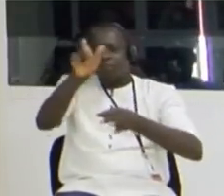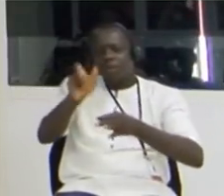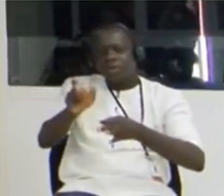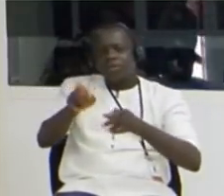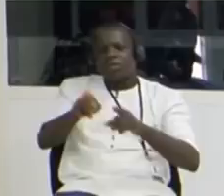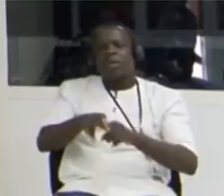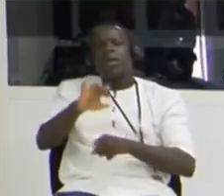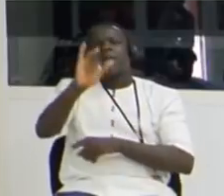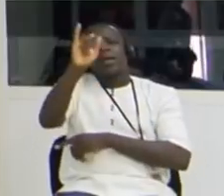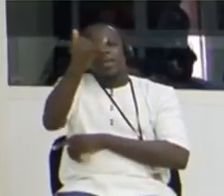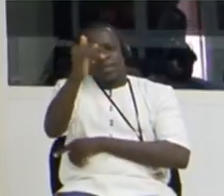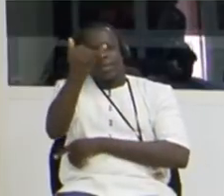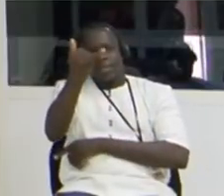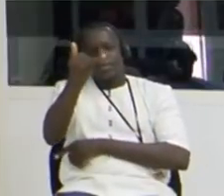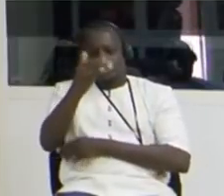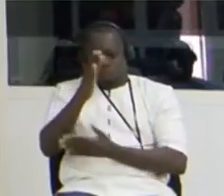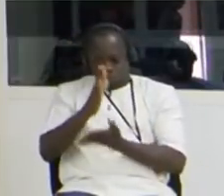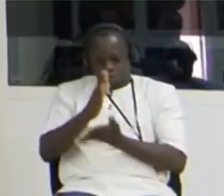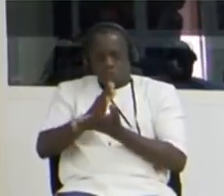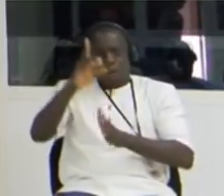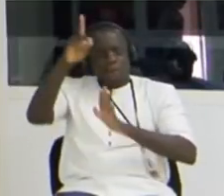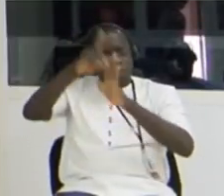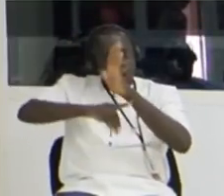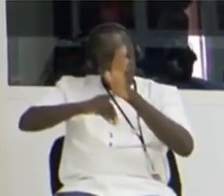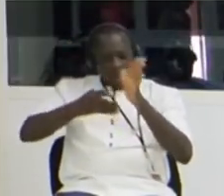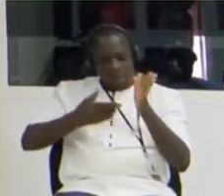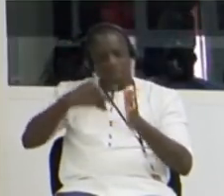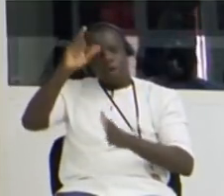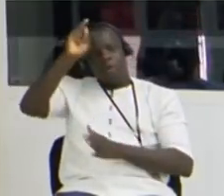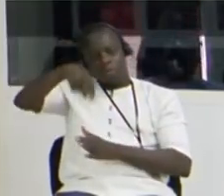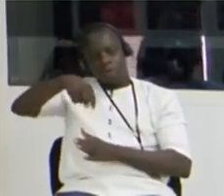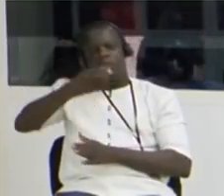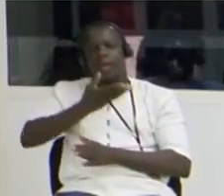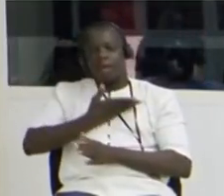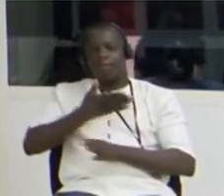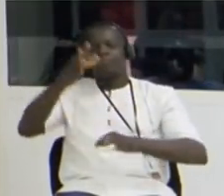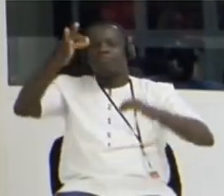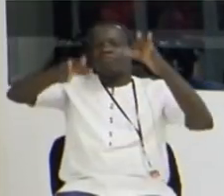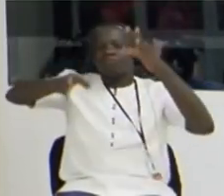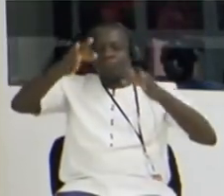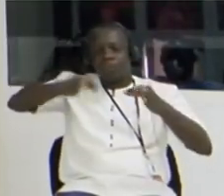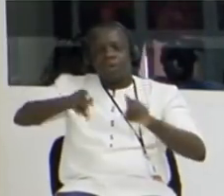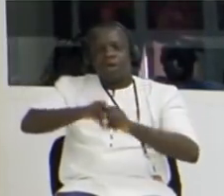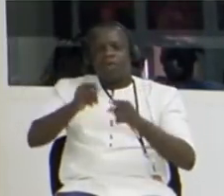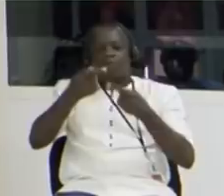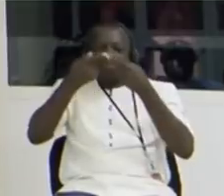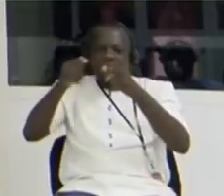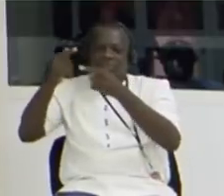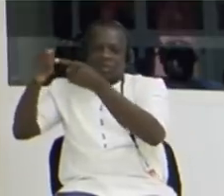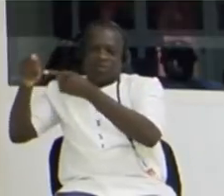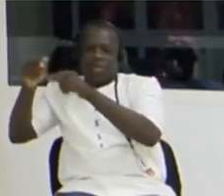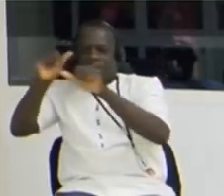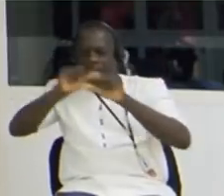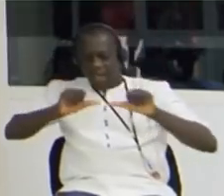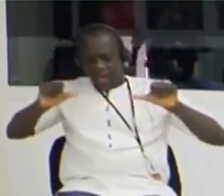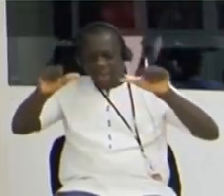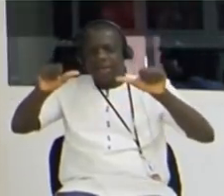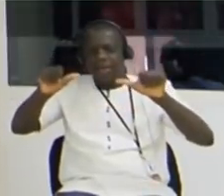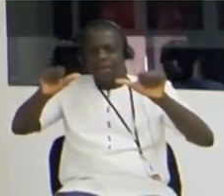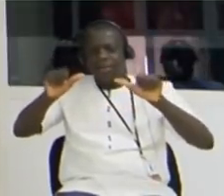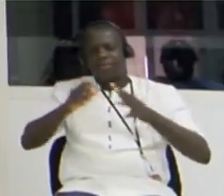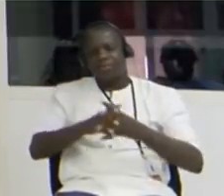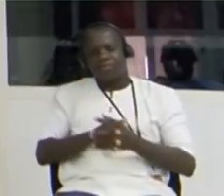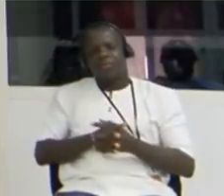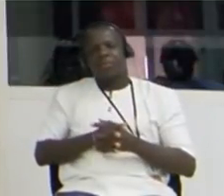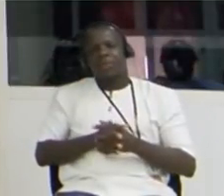Yes, that's the event proper. Judges are selected and also from different subject areas. Yes.